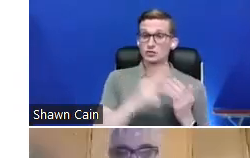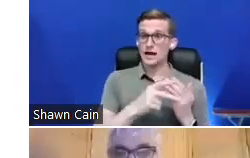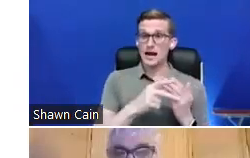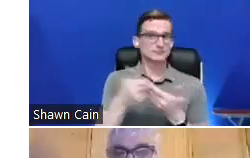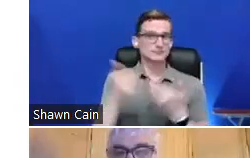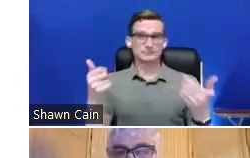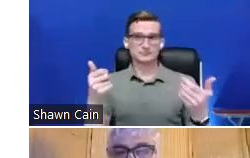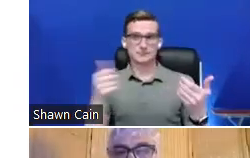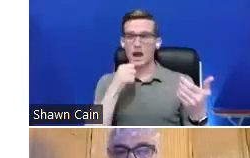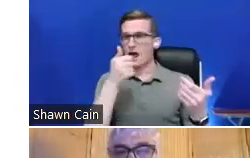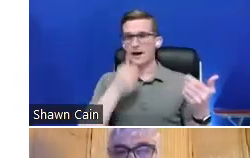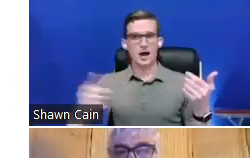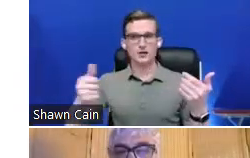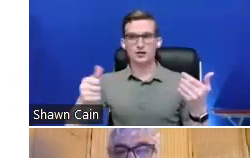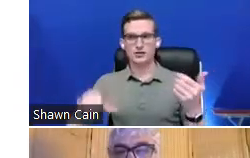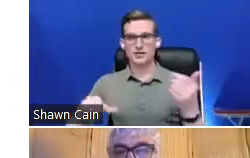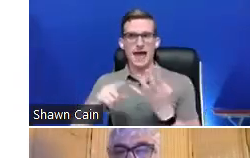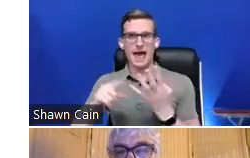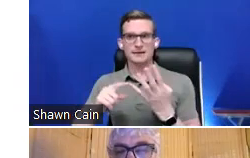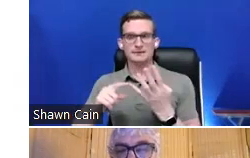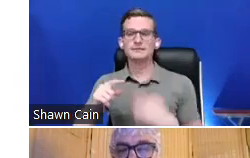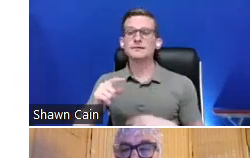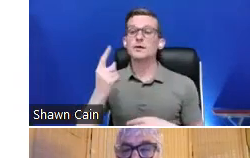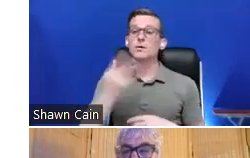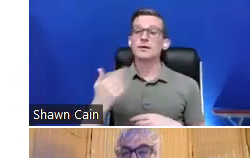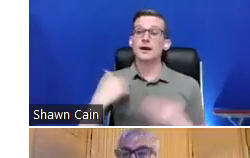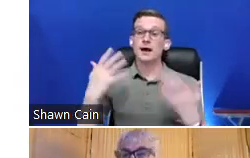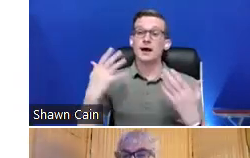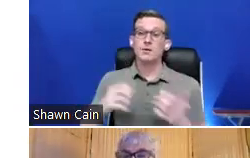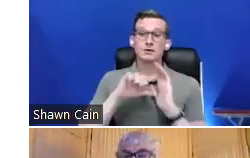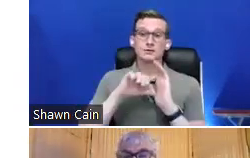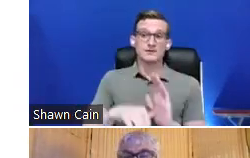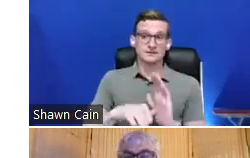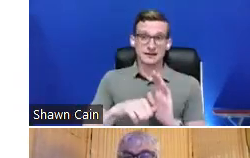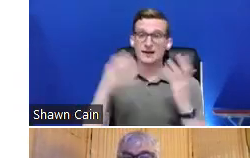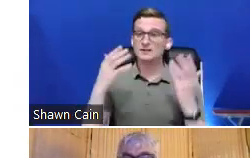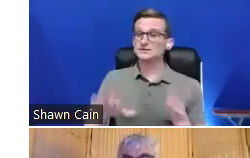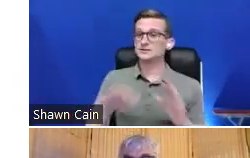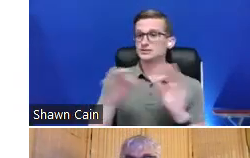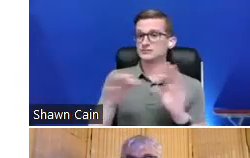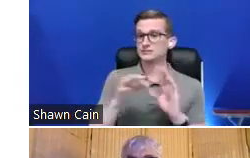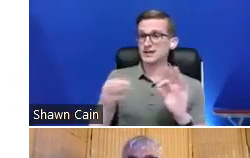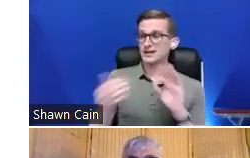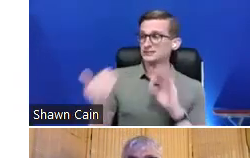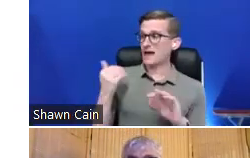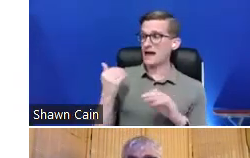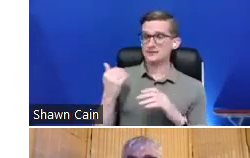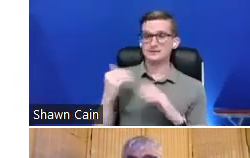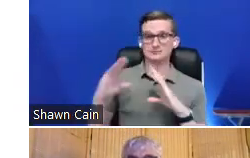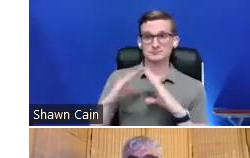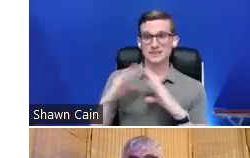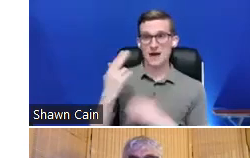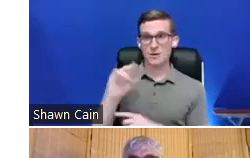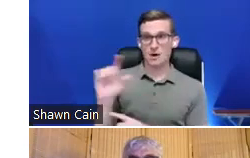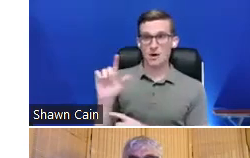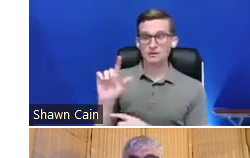particular part. One thing I want to highlight, what we've talked about on other town halls as well, is there was a lot of work to make